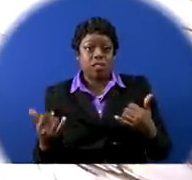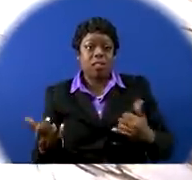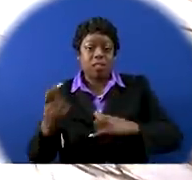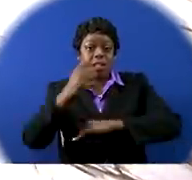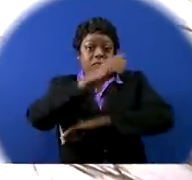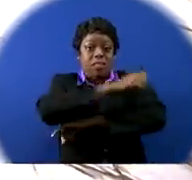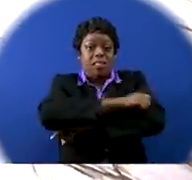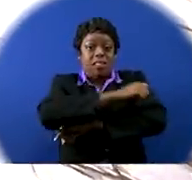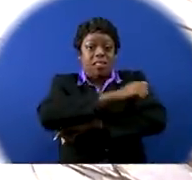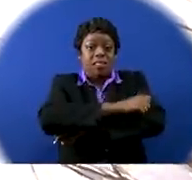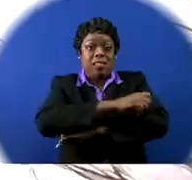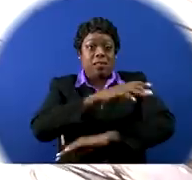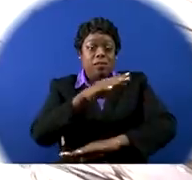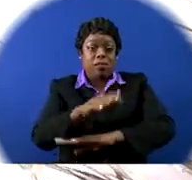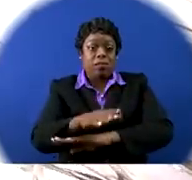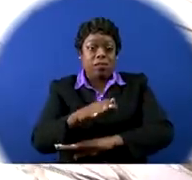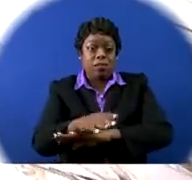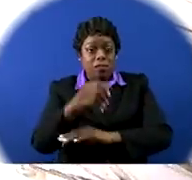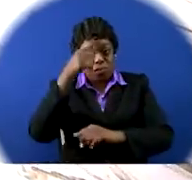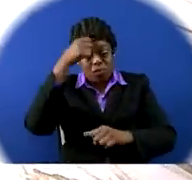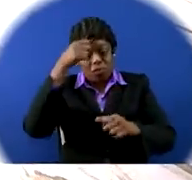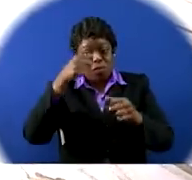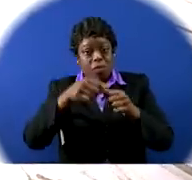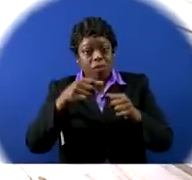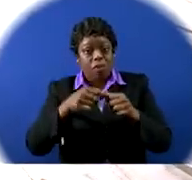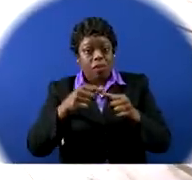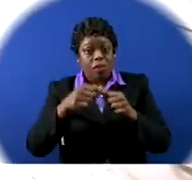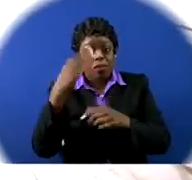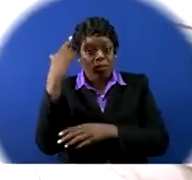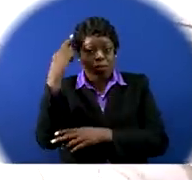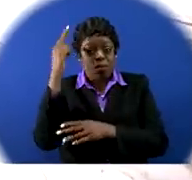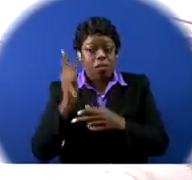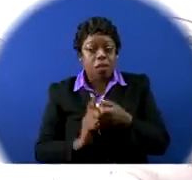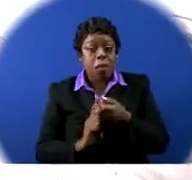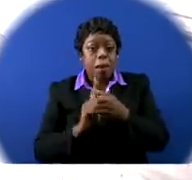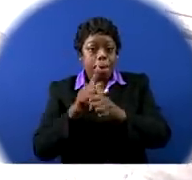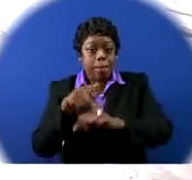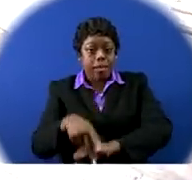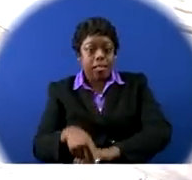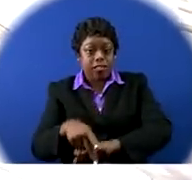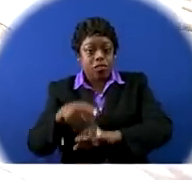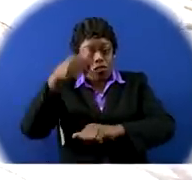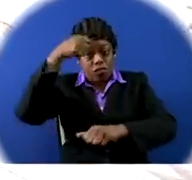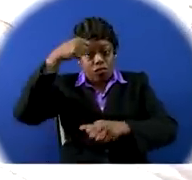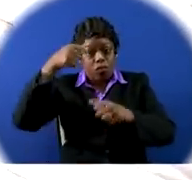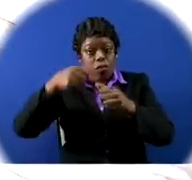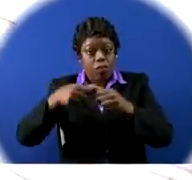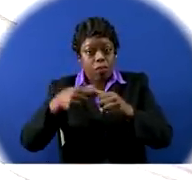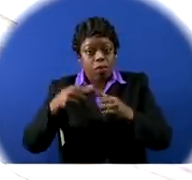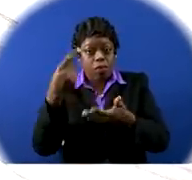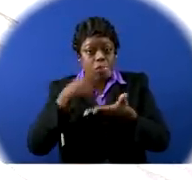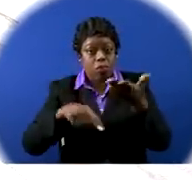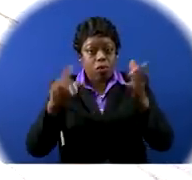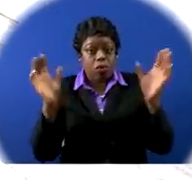reminded that the whole purpose of Passover was to remember what God had done for their ancestors.